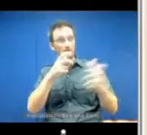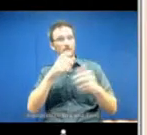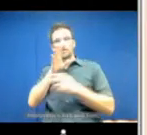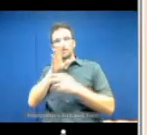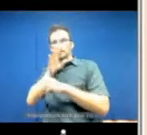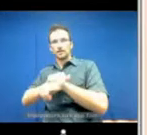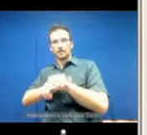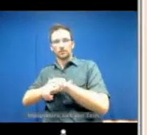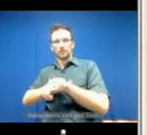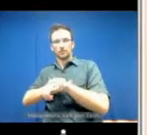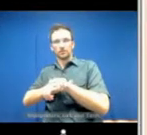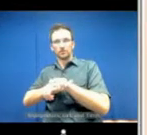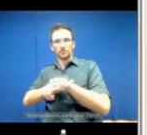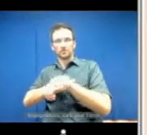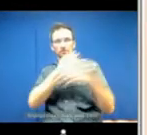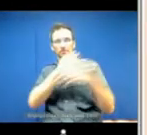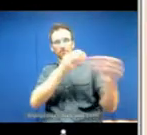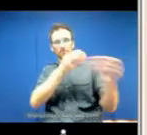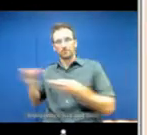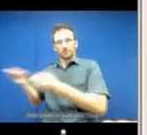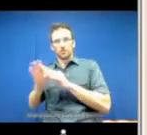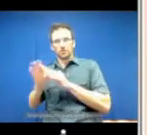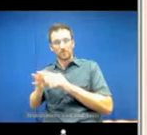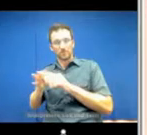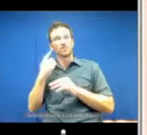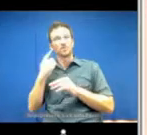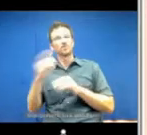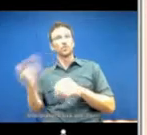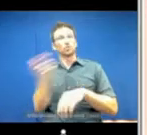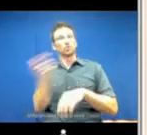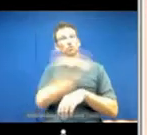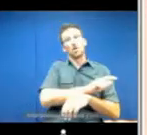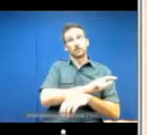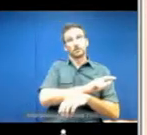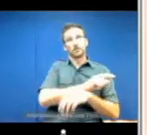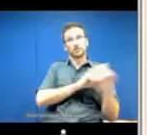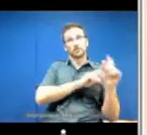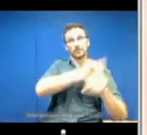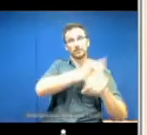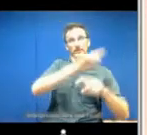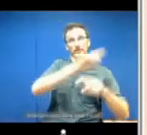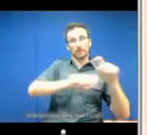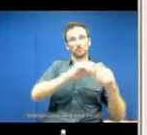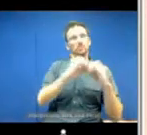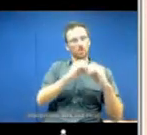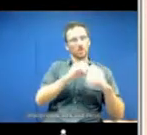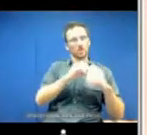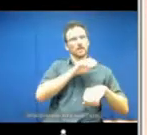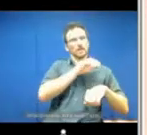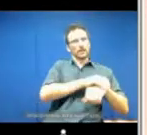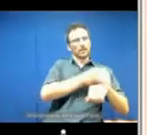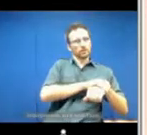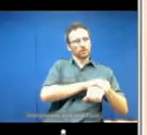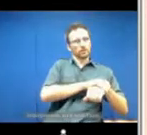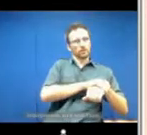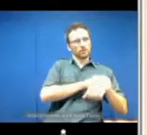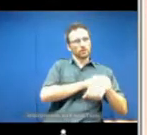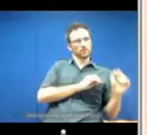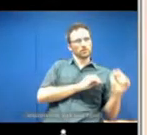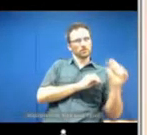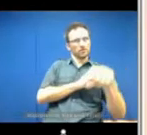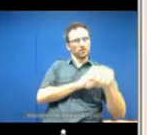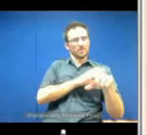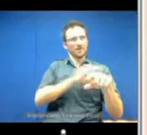Whereas we know in cross-examination, our focus is on English to ASL because the critical information is in the